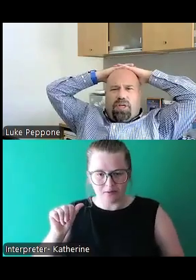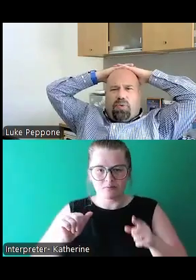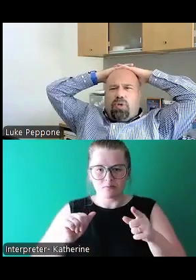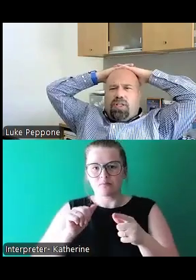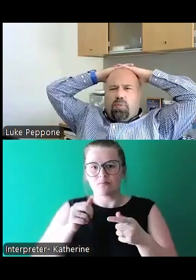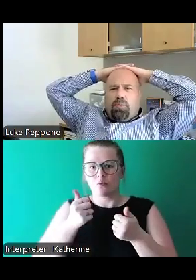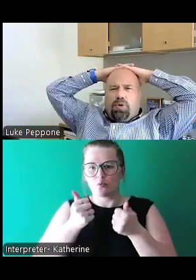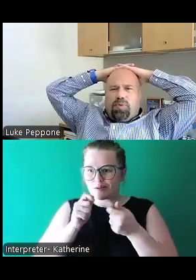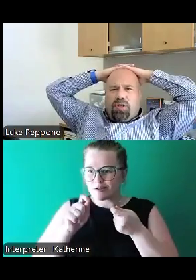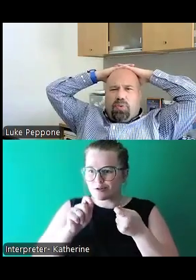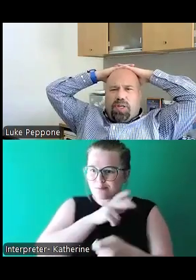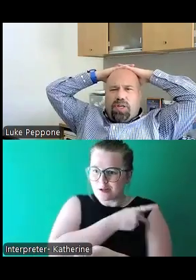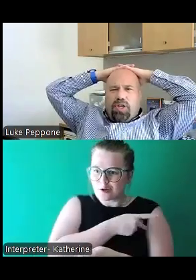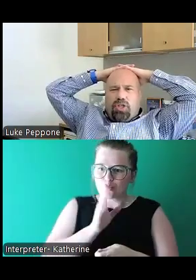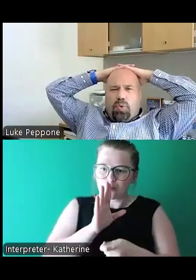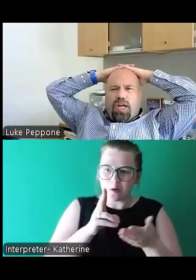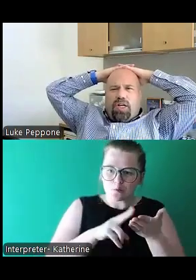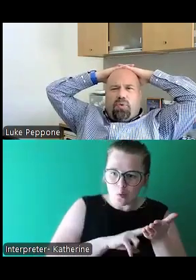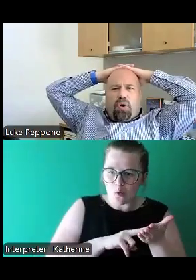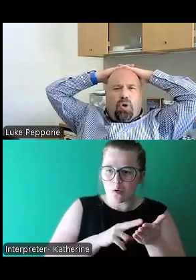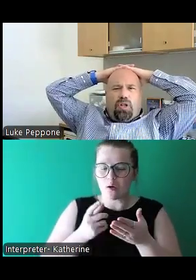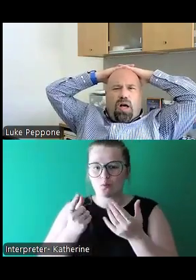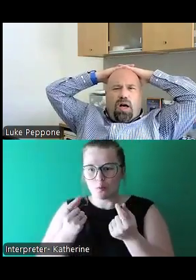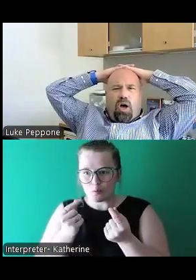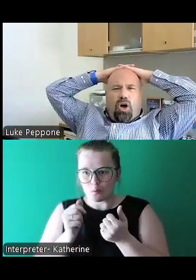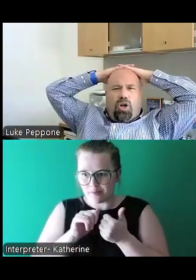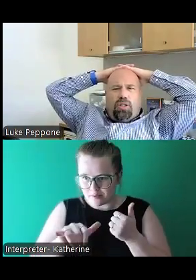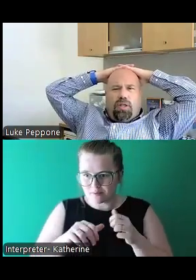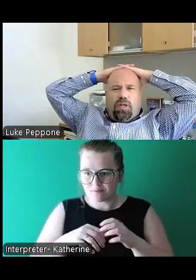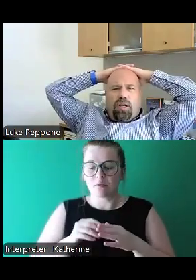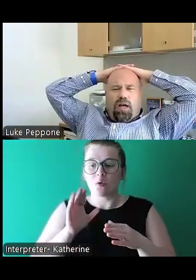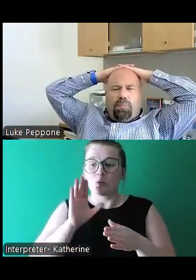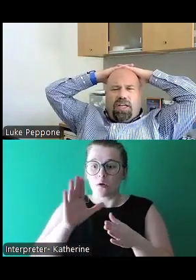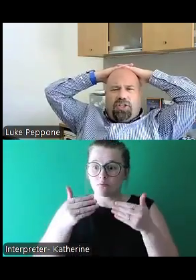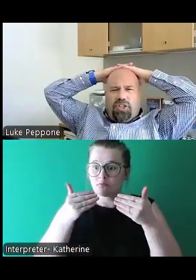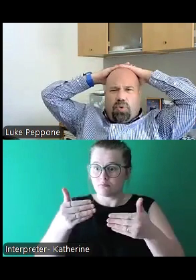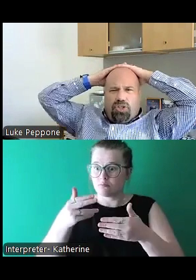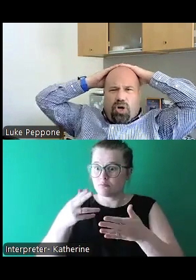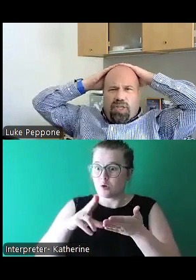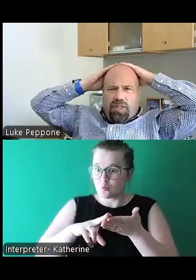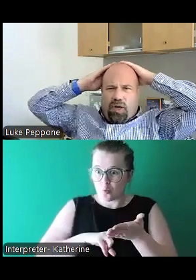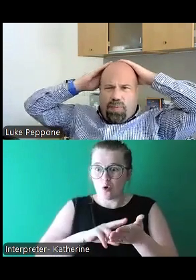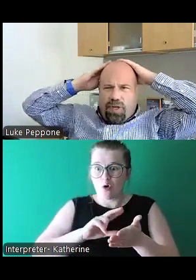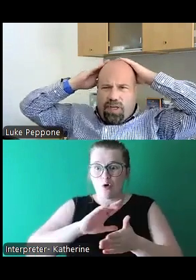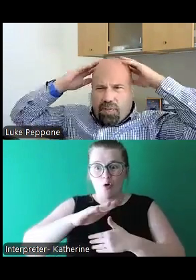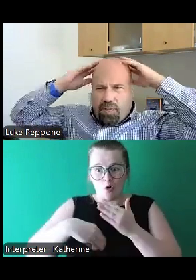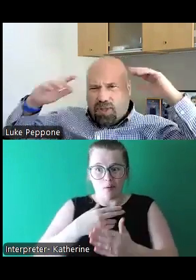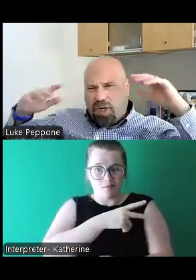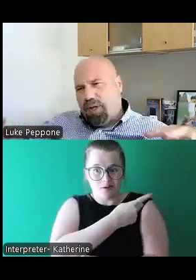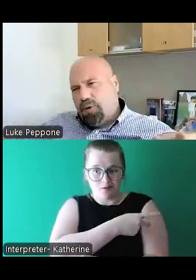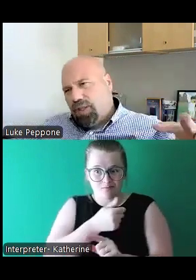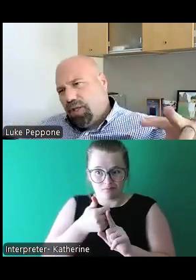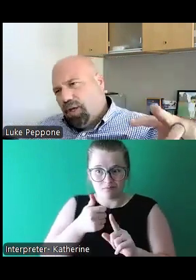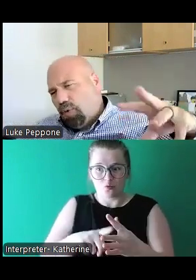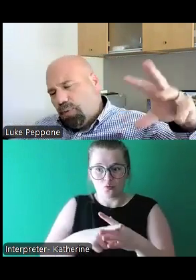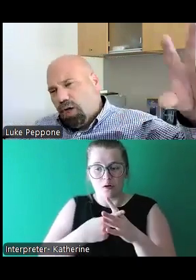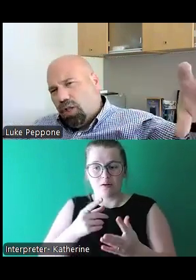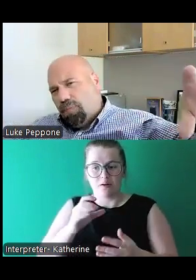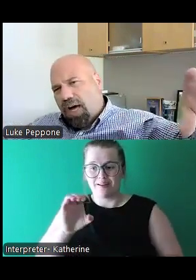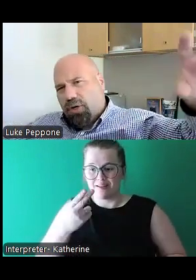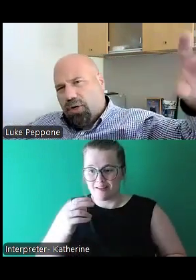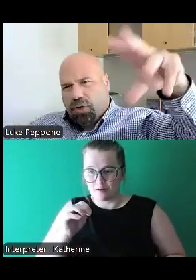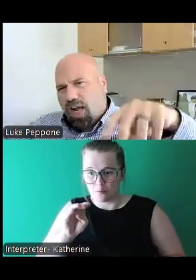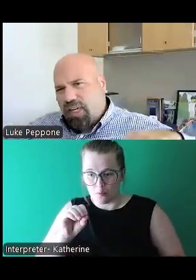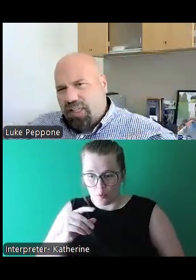will be enrolling and what we'll be doing. So we're going to enroll all patients who are starting therapy, chemotherapy, with what we